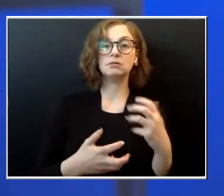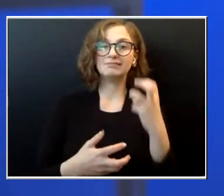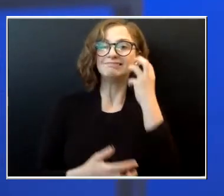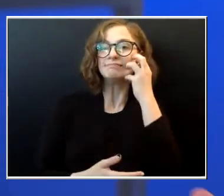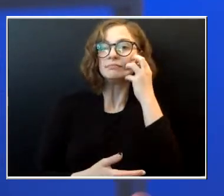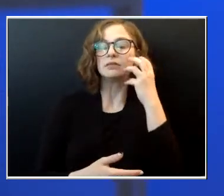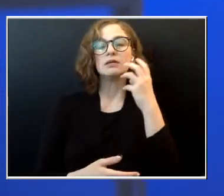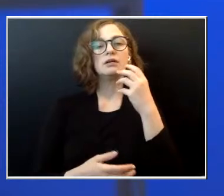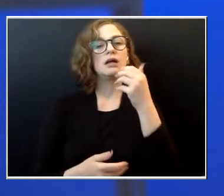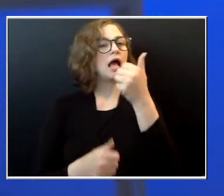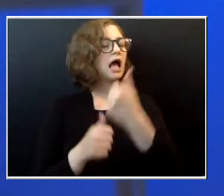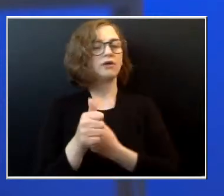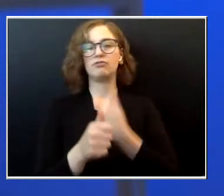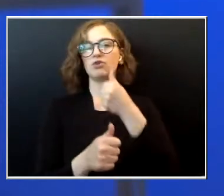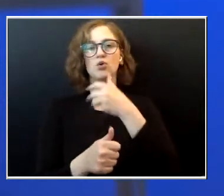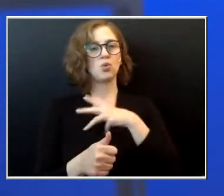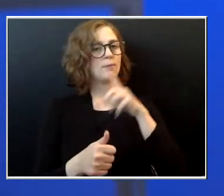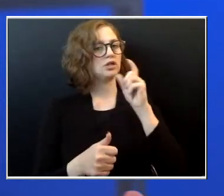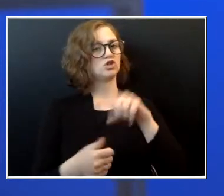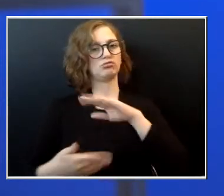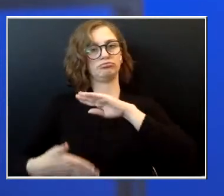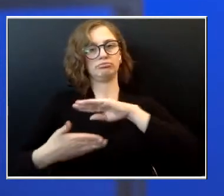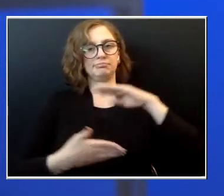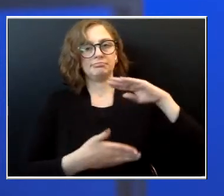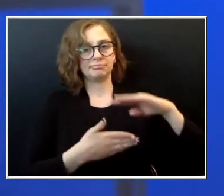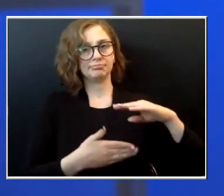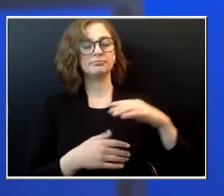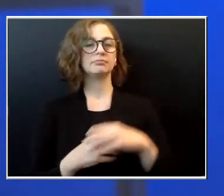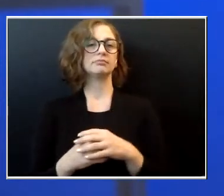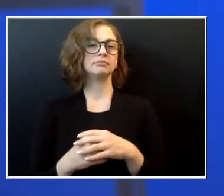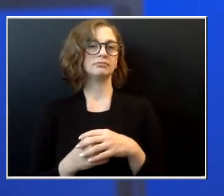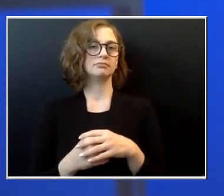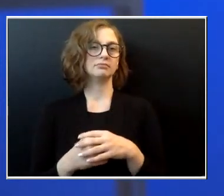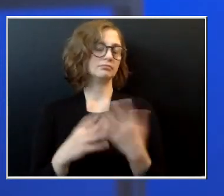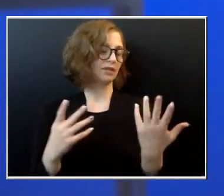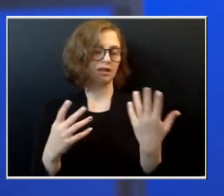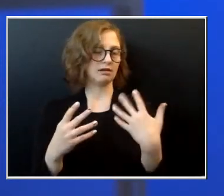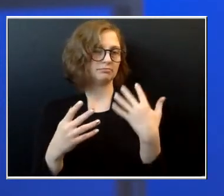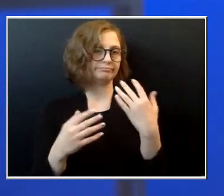get, regardless of risk, after age 40 yearly.